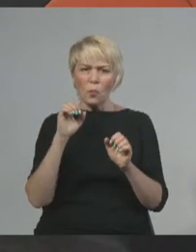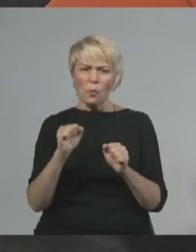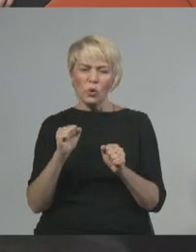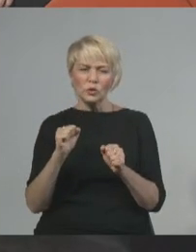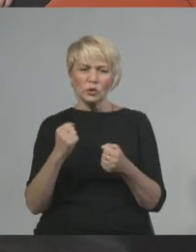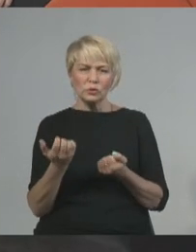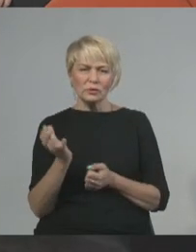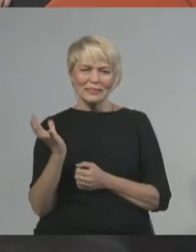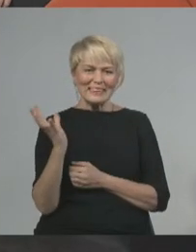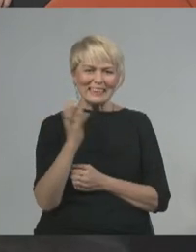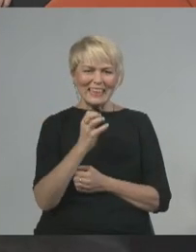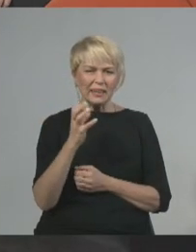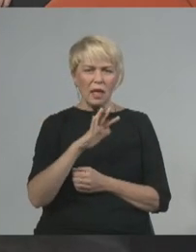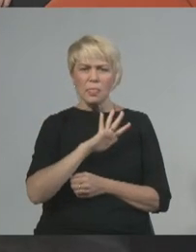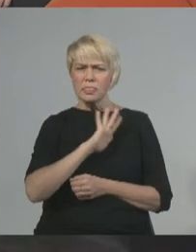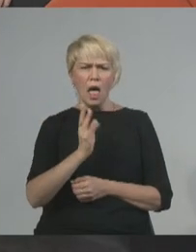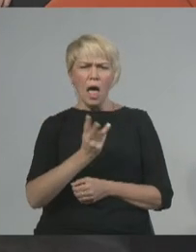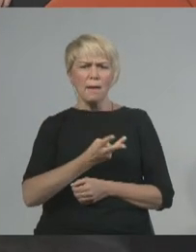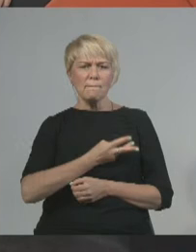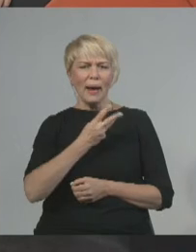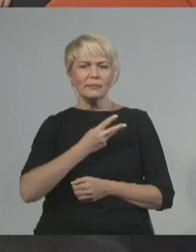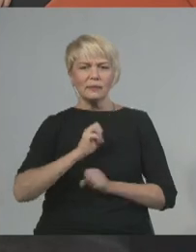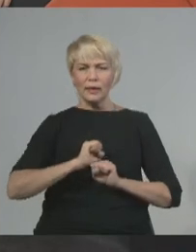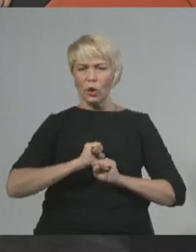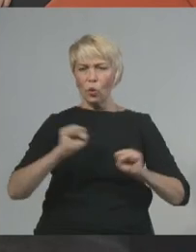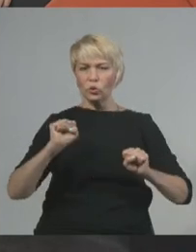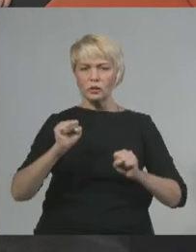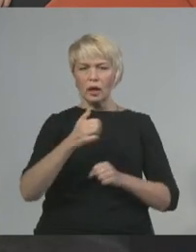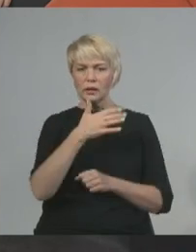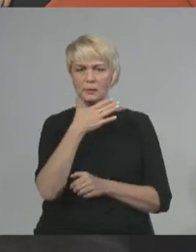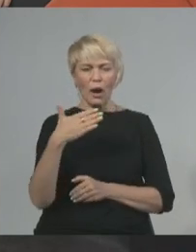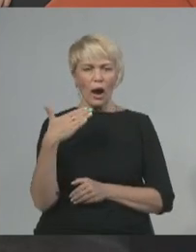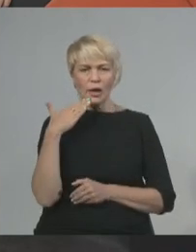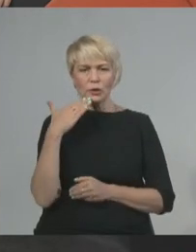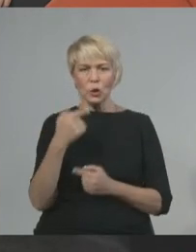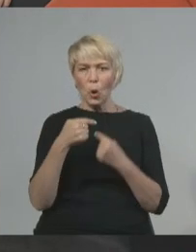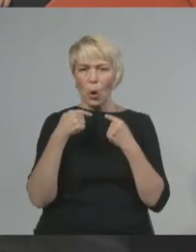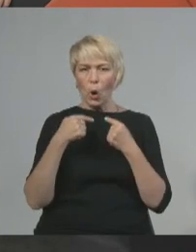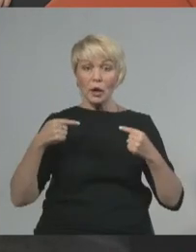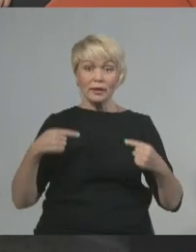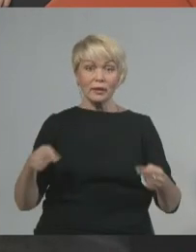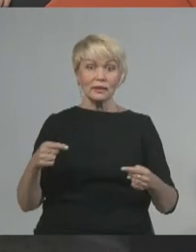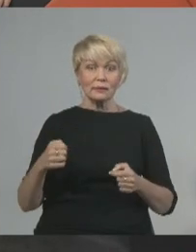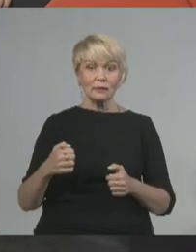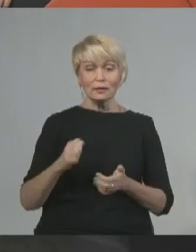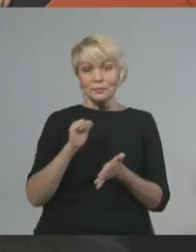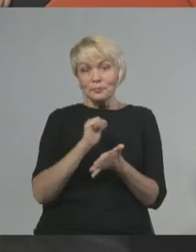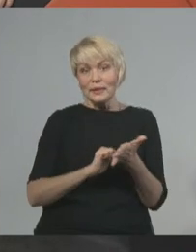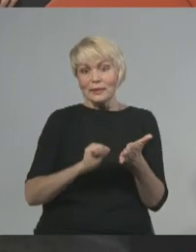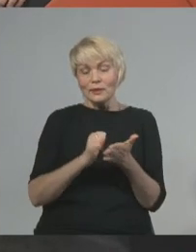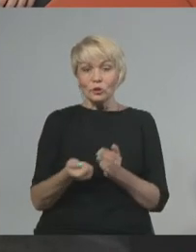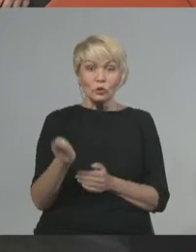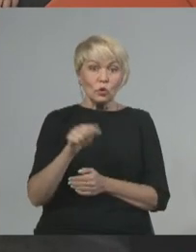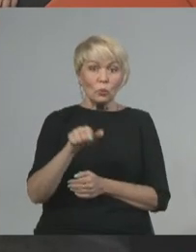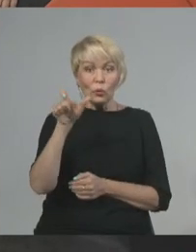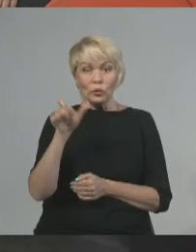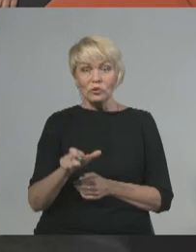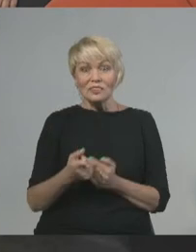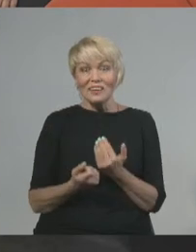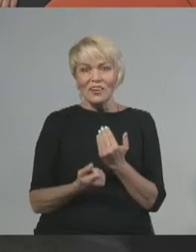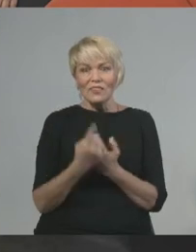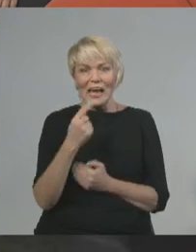of reasons for why a person could decide to self-censor so my question